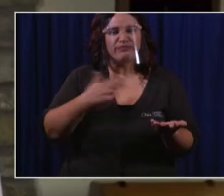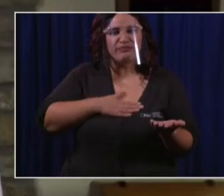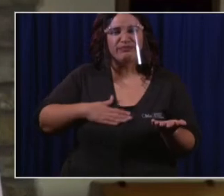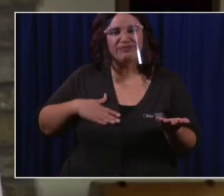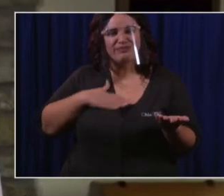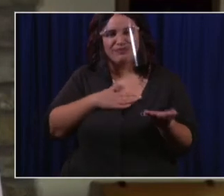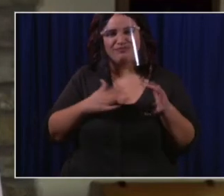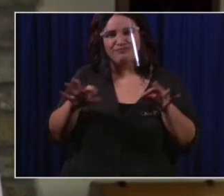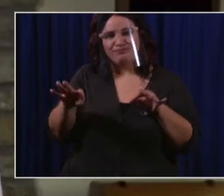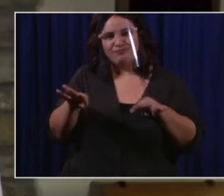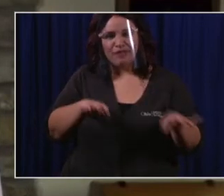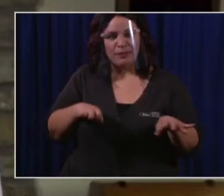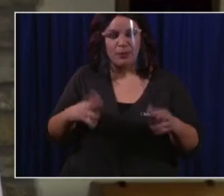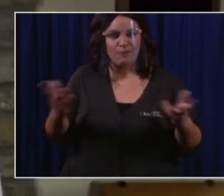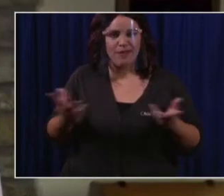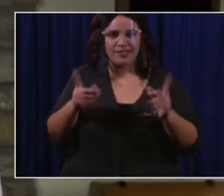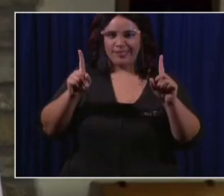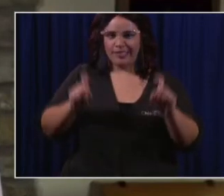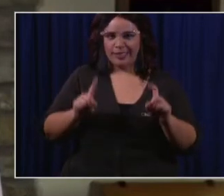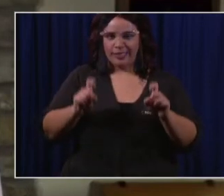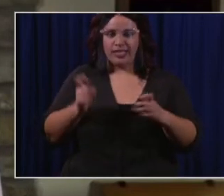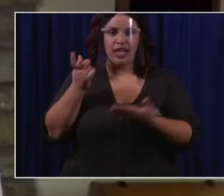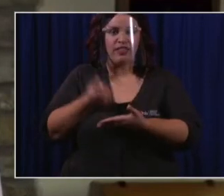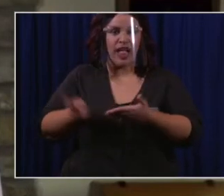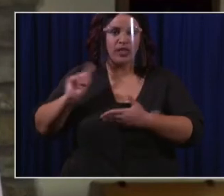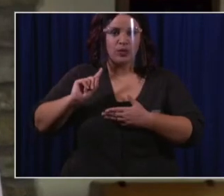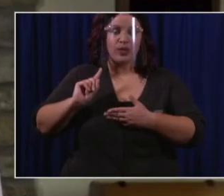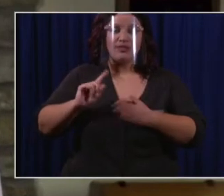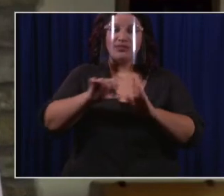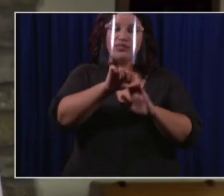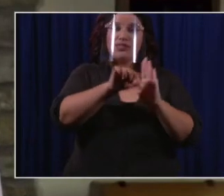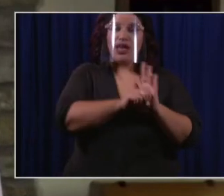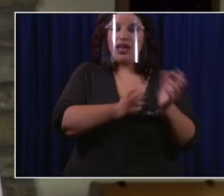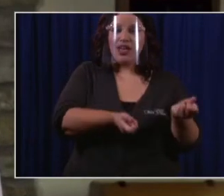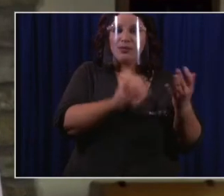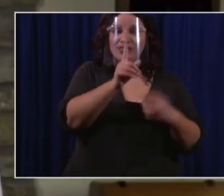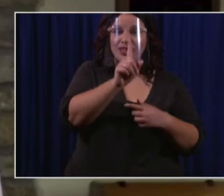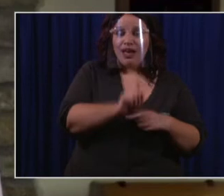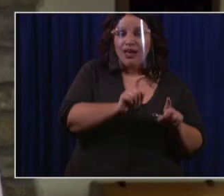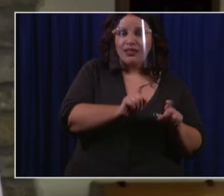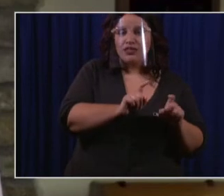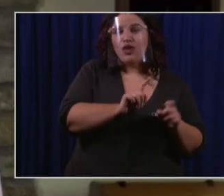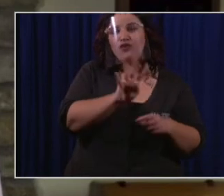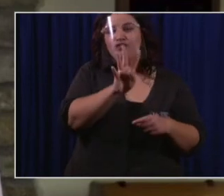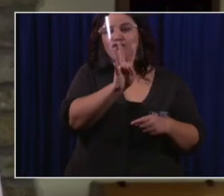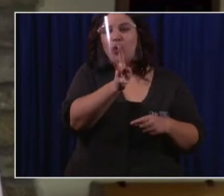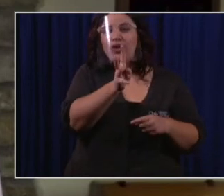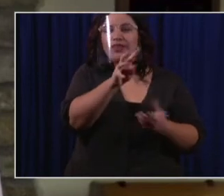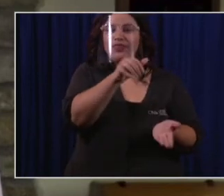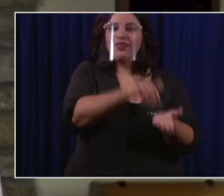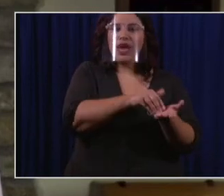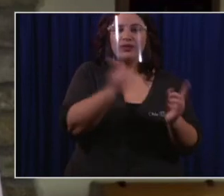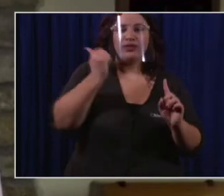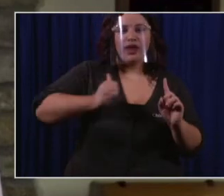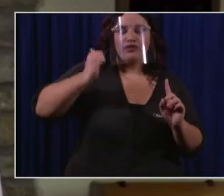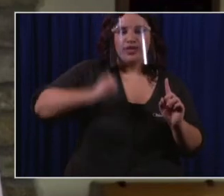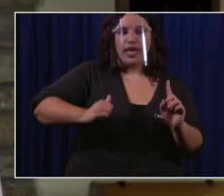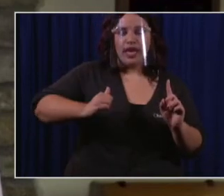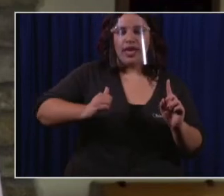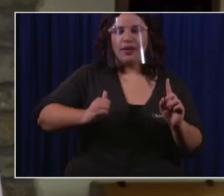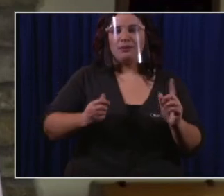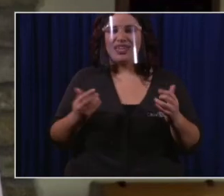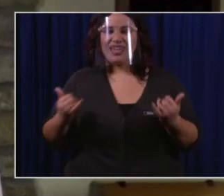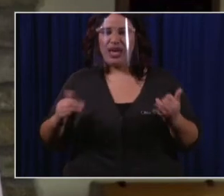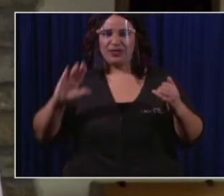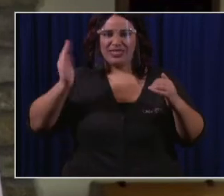more about testing. It seemed like last week the state was averaging about 40,000 tests a day, but seems to have dropped off in numbers as